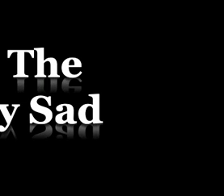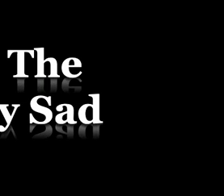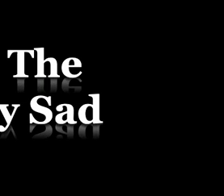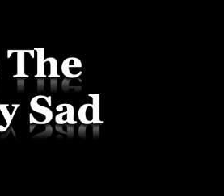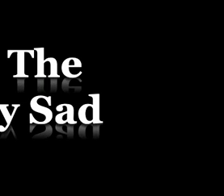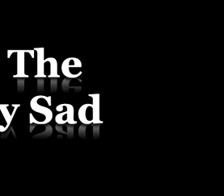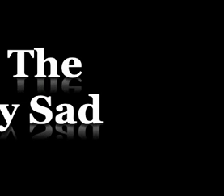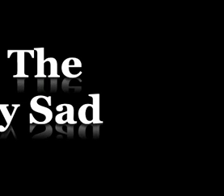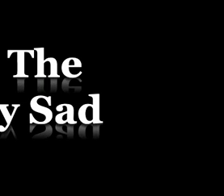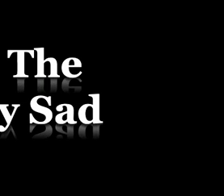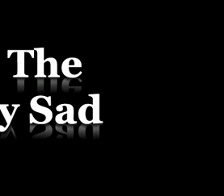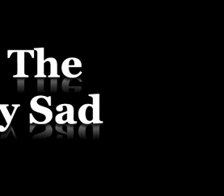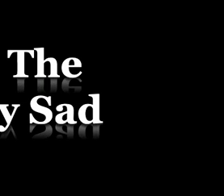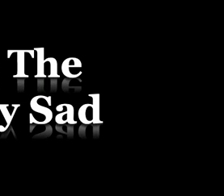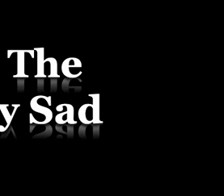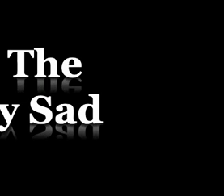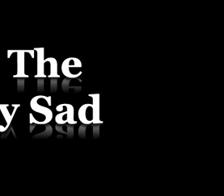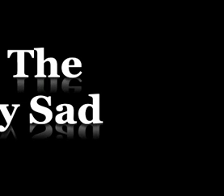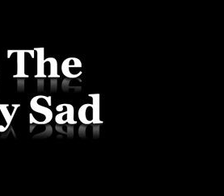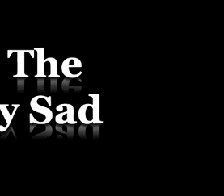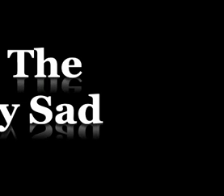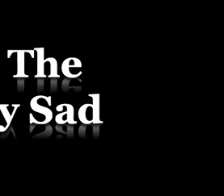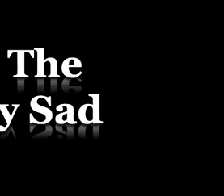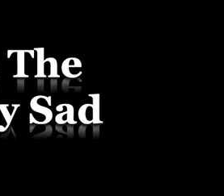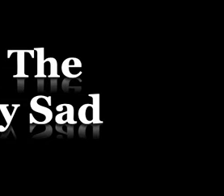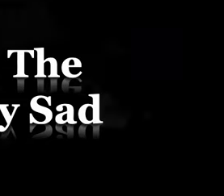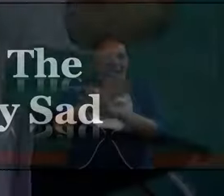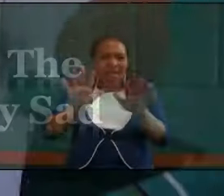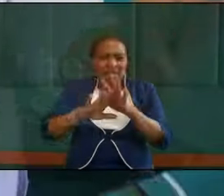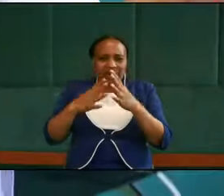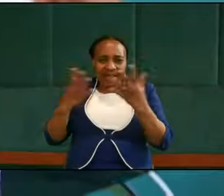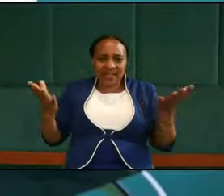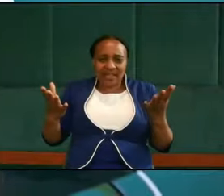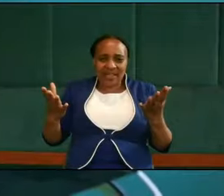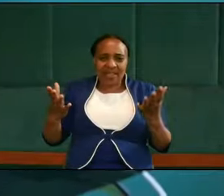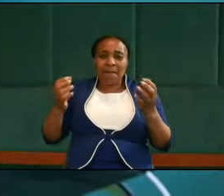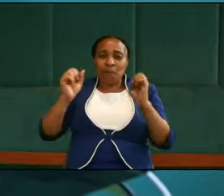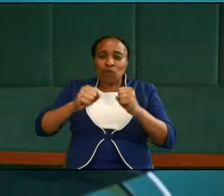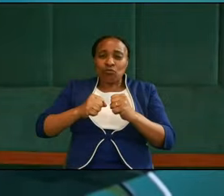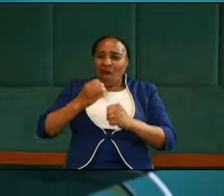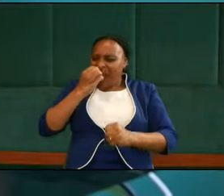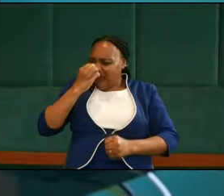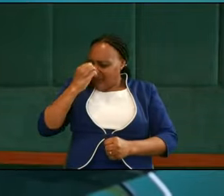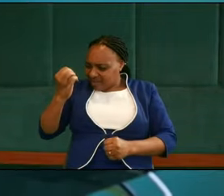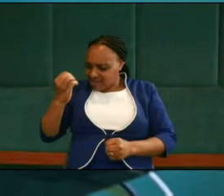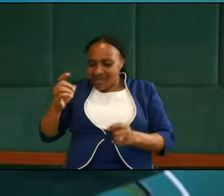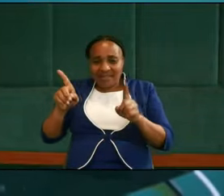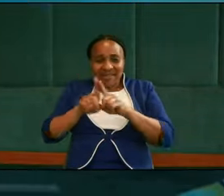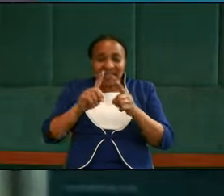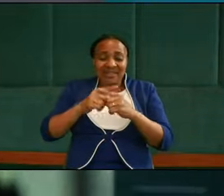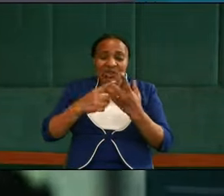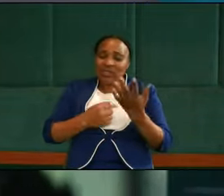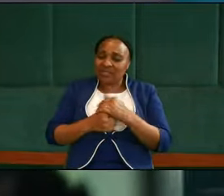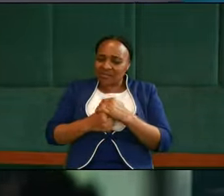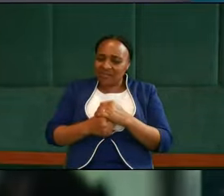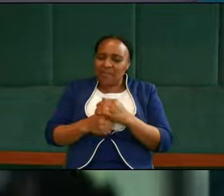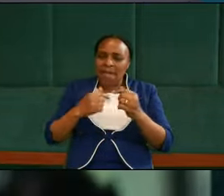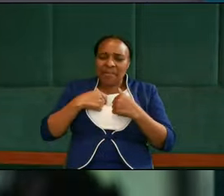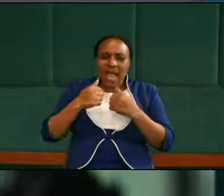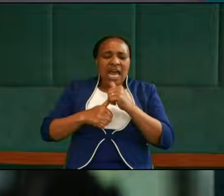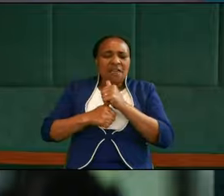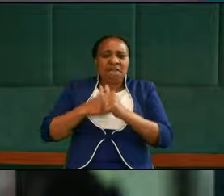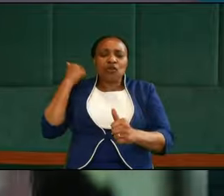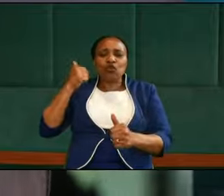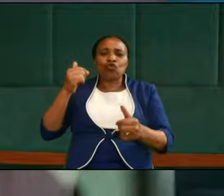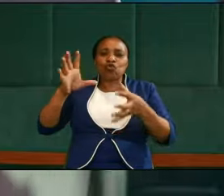the rulers, the CEOs, name them, they will be angry and be sad. Why? I refuse to work